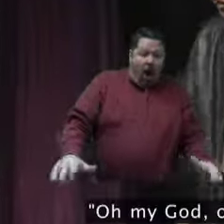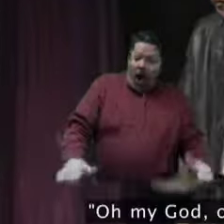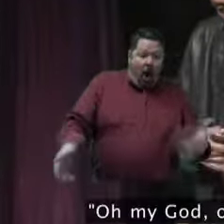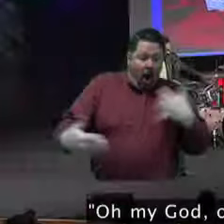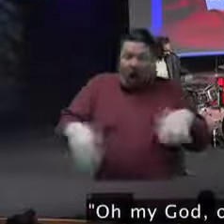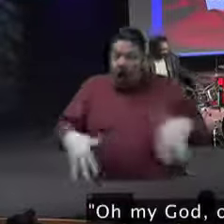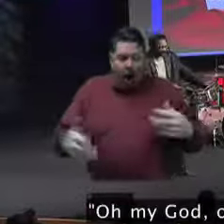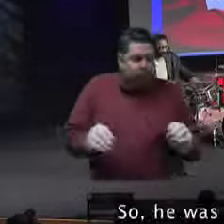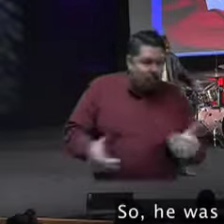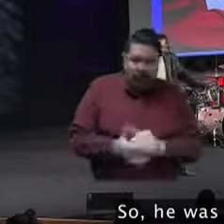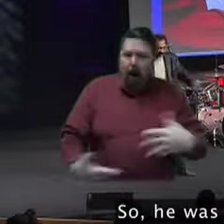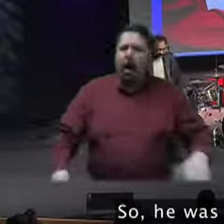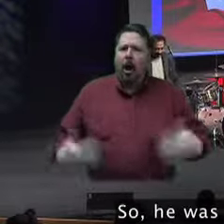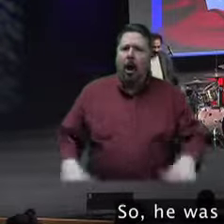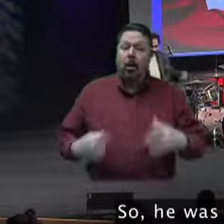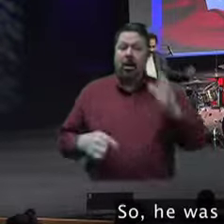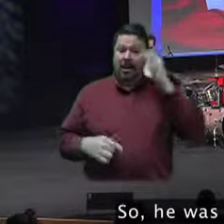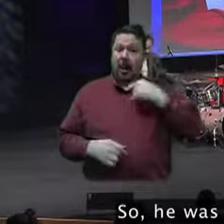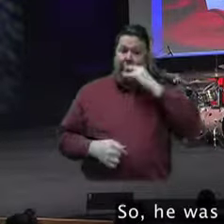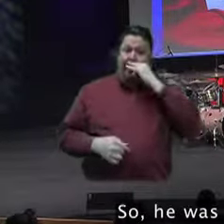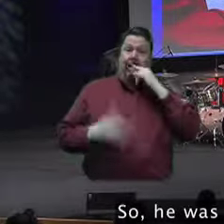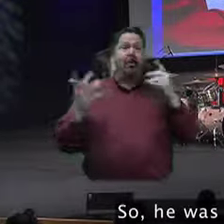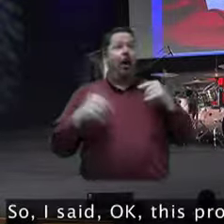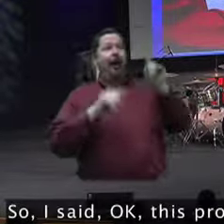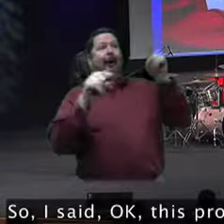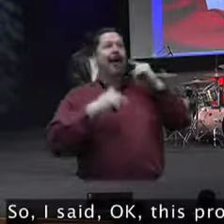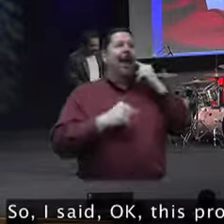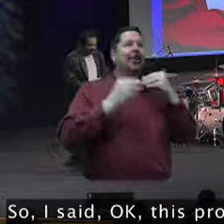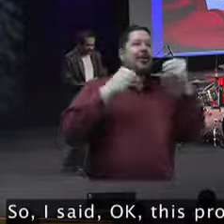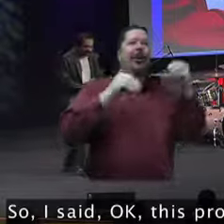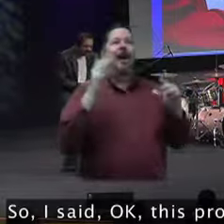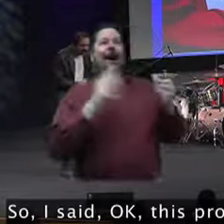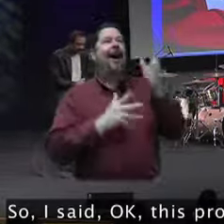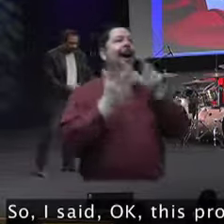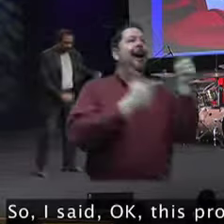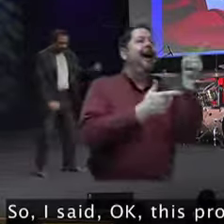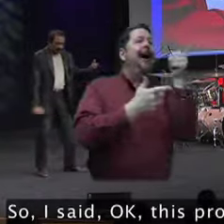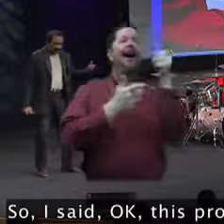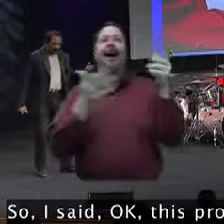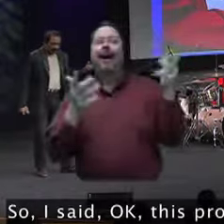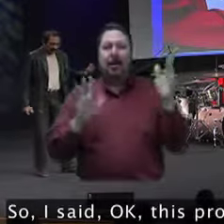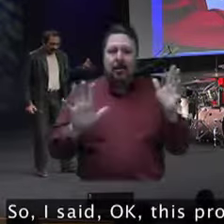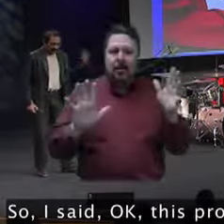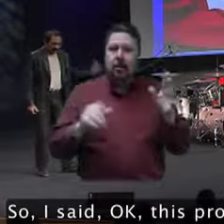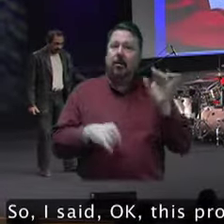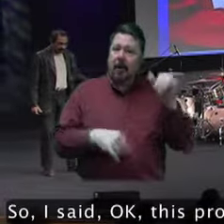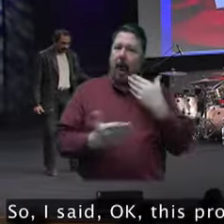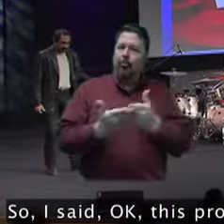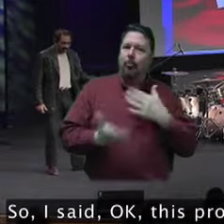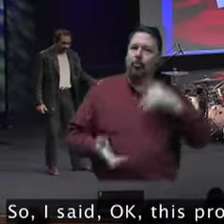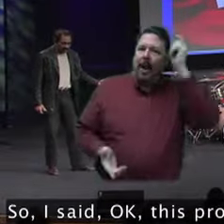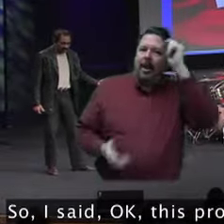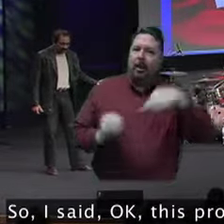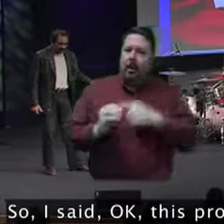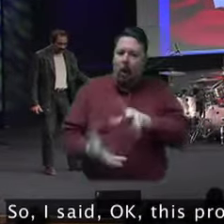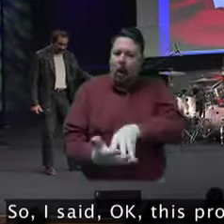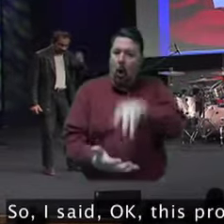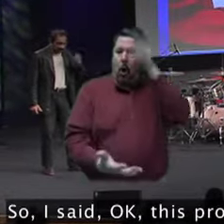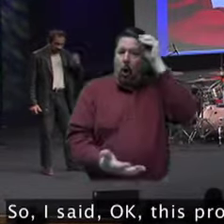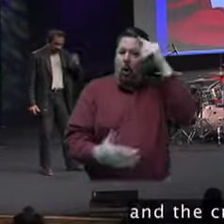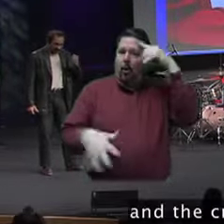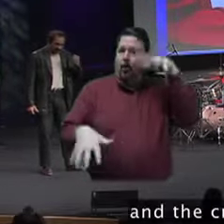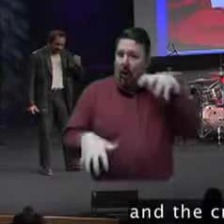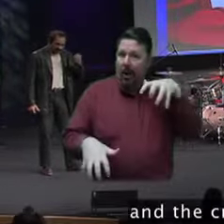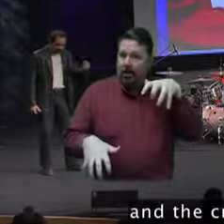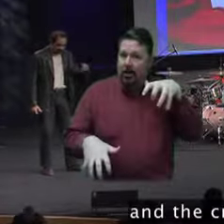eyes. Oh my God, oh my God, it's moving again. He's like a kid in a candy store. So I said, okay, this proves my theory about